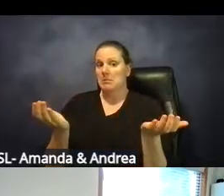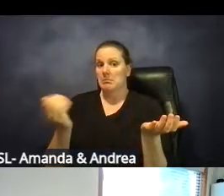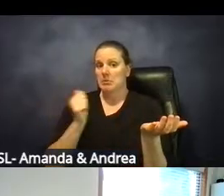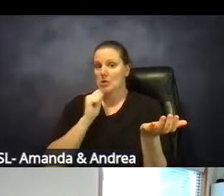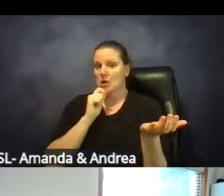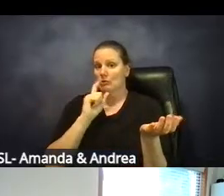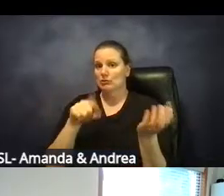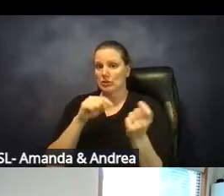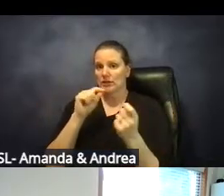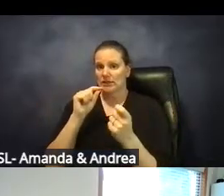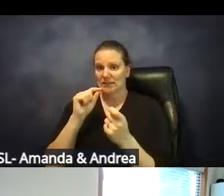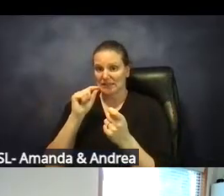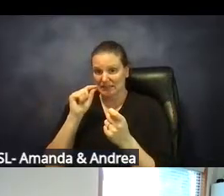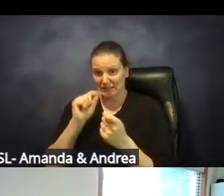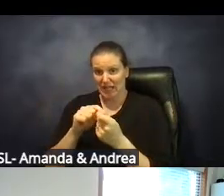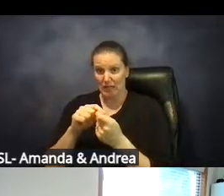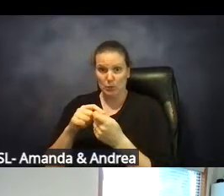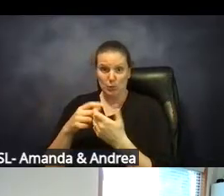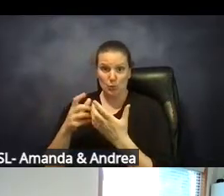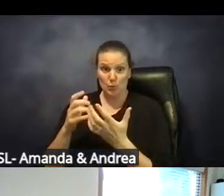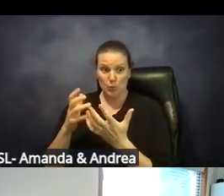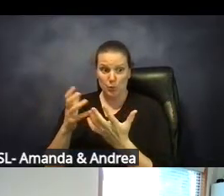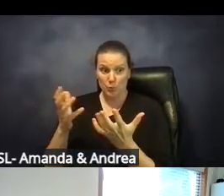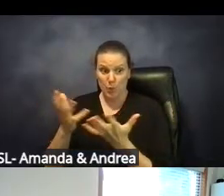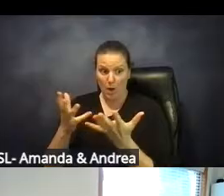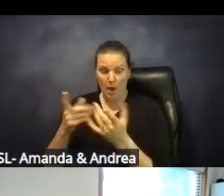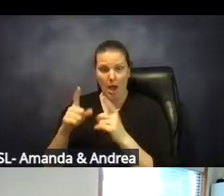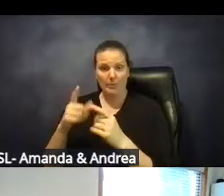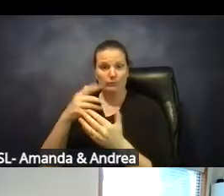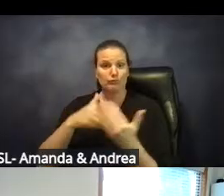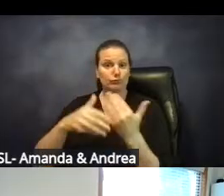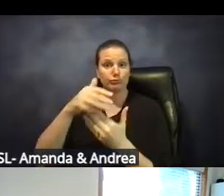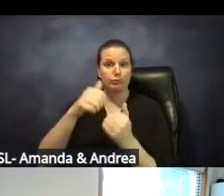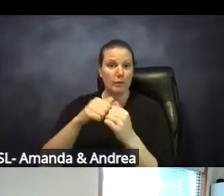exact interface we've had with that group over the years.